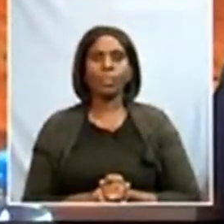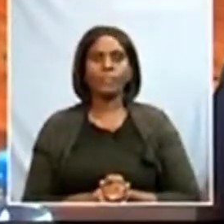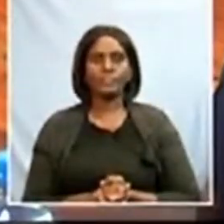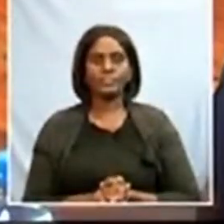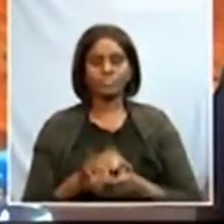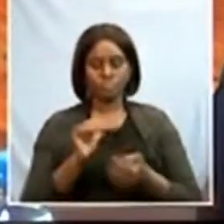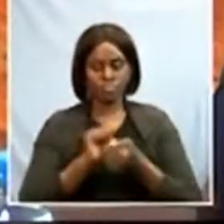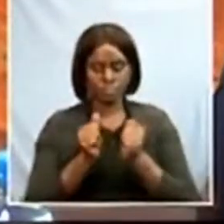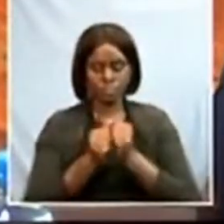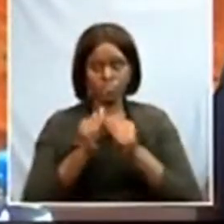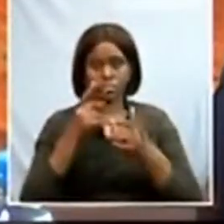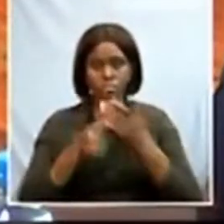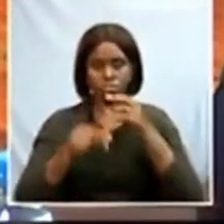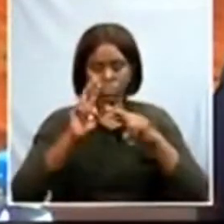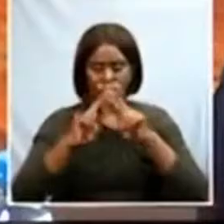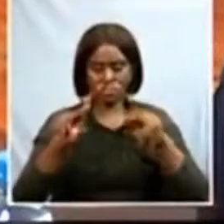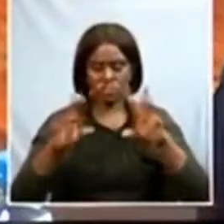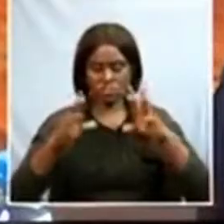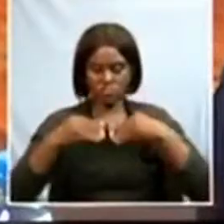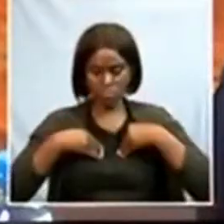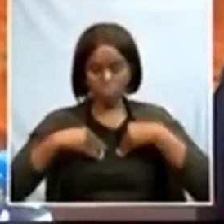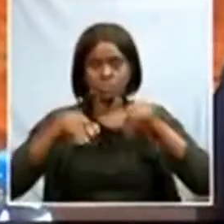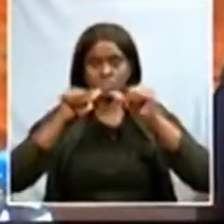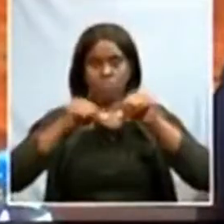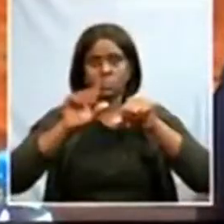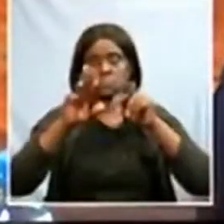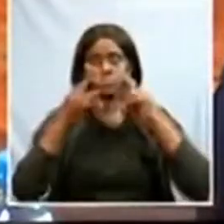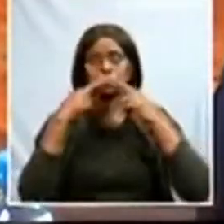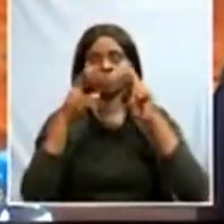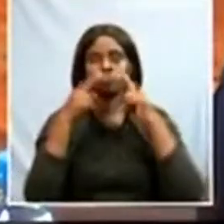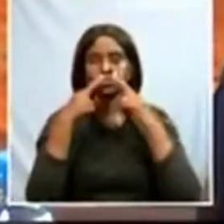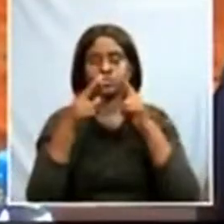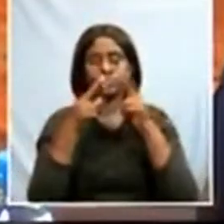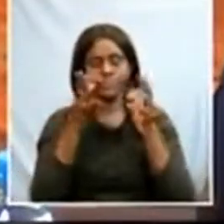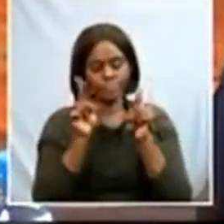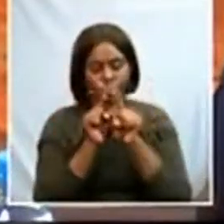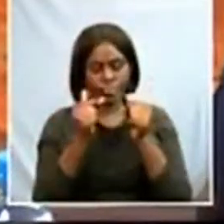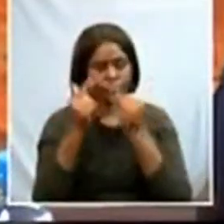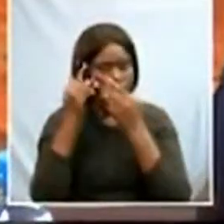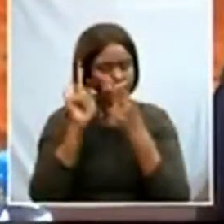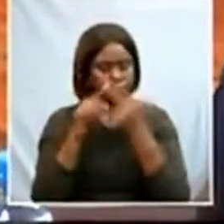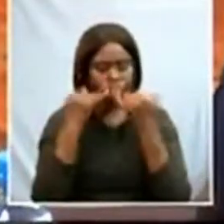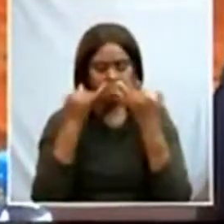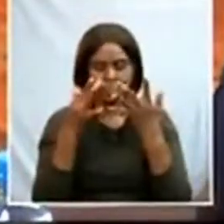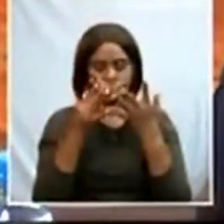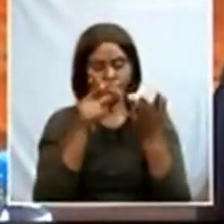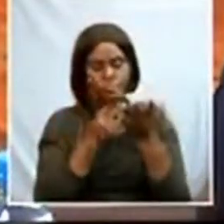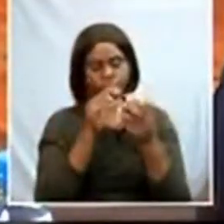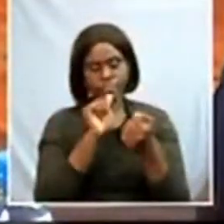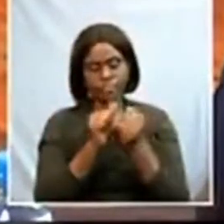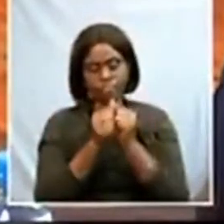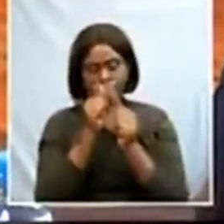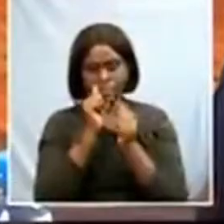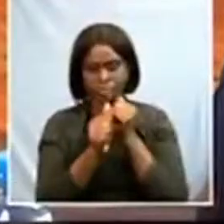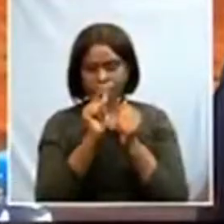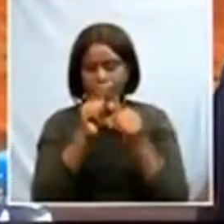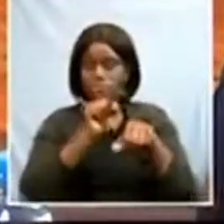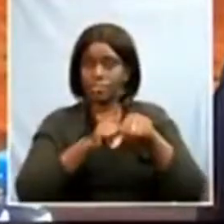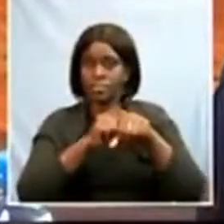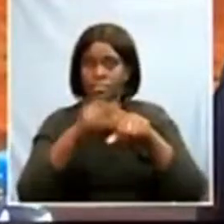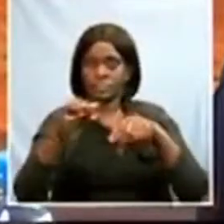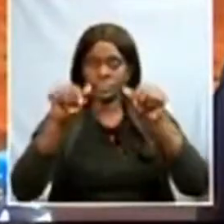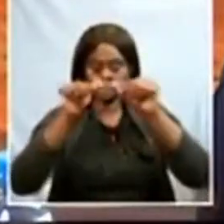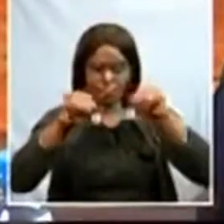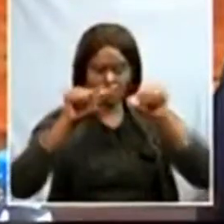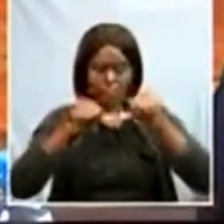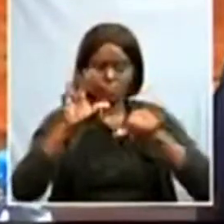Cause of query, Chair, management acknowledges the auditor's findings and wish to state that the cause of query was that at the time of